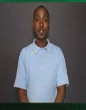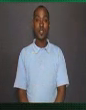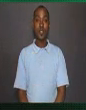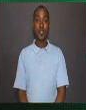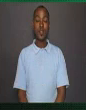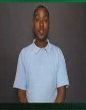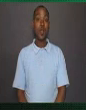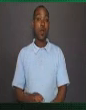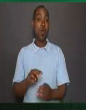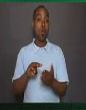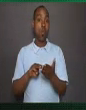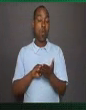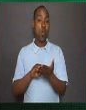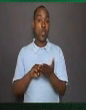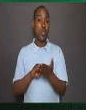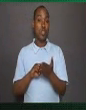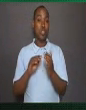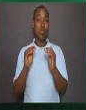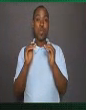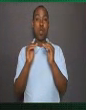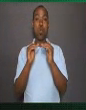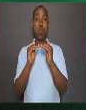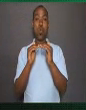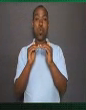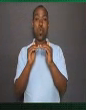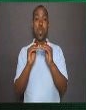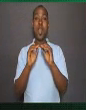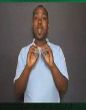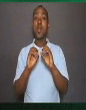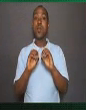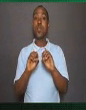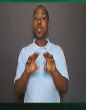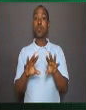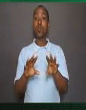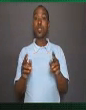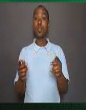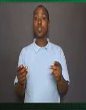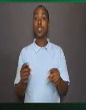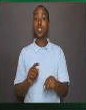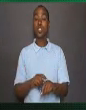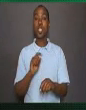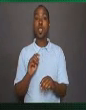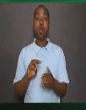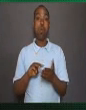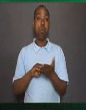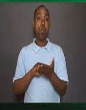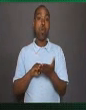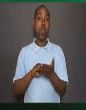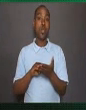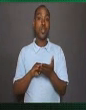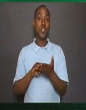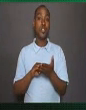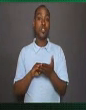When molecules are evenly distributed throughout the space, molecules are in